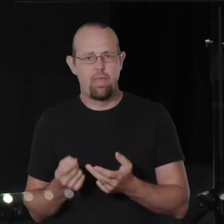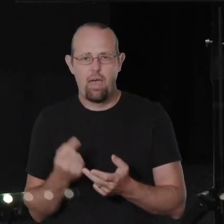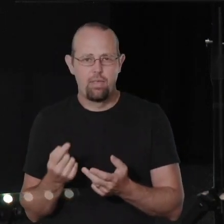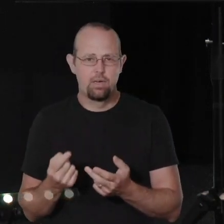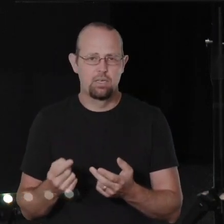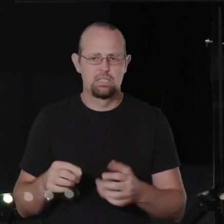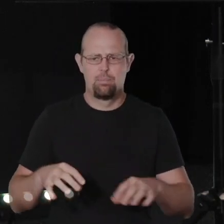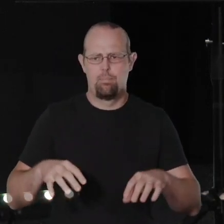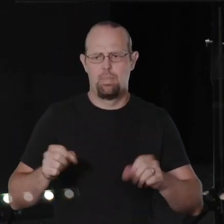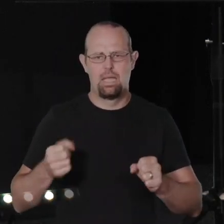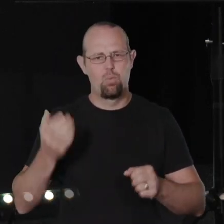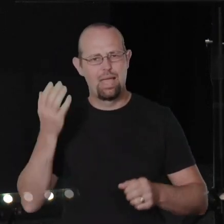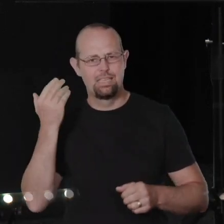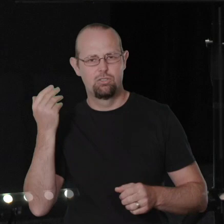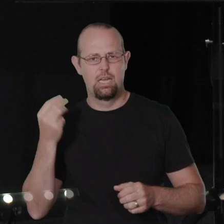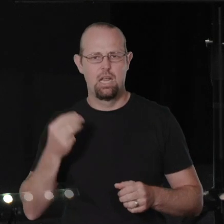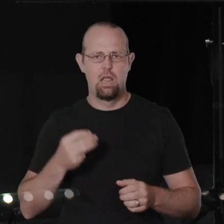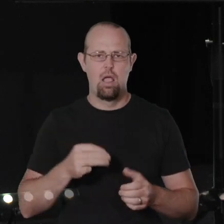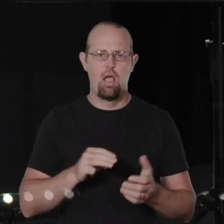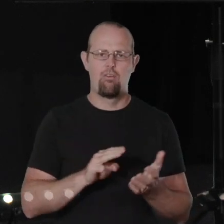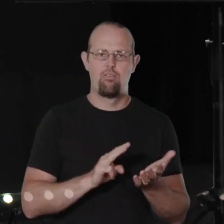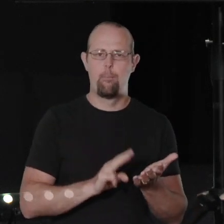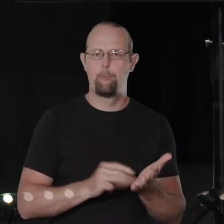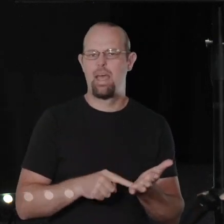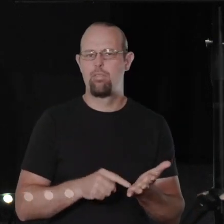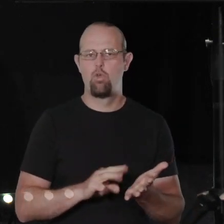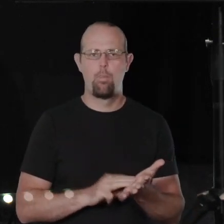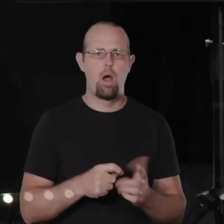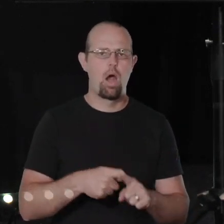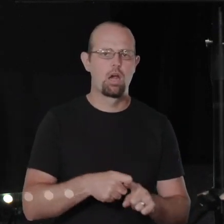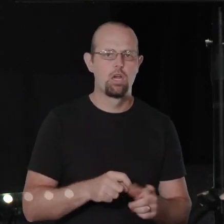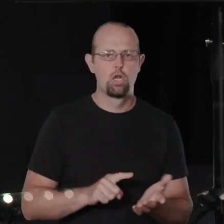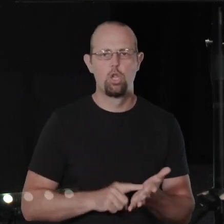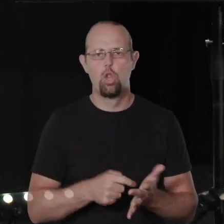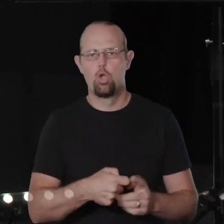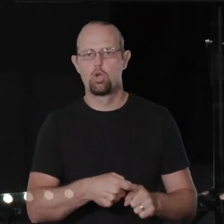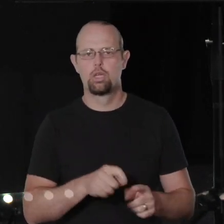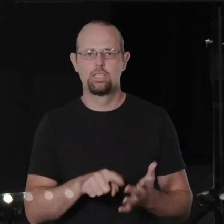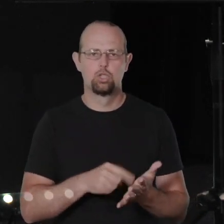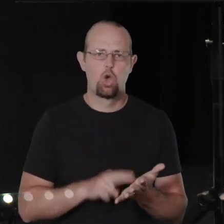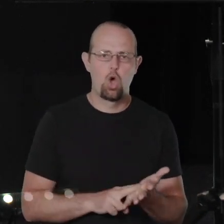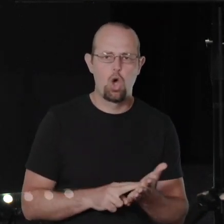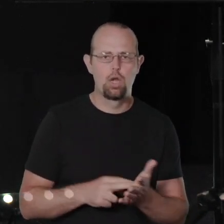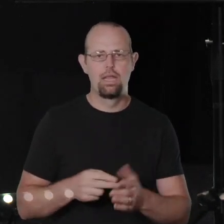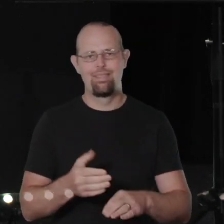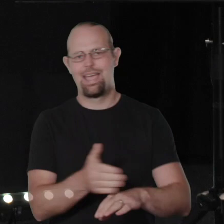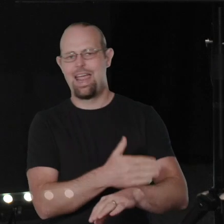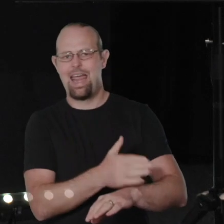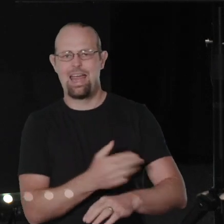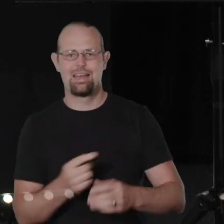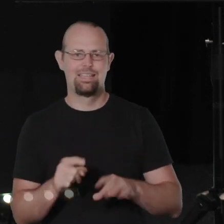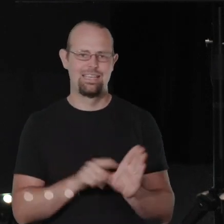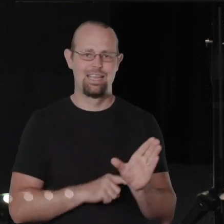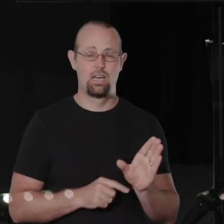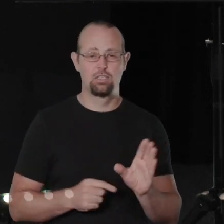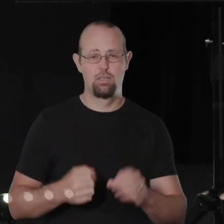and biography of Matthew, Mark, Luke, and John, and then move on into the early years of church. And then, of course, the Bible ends with the